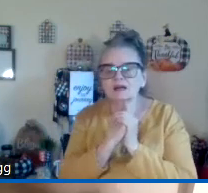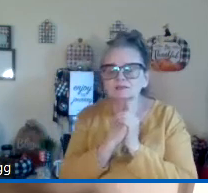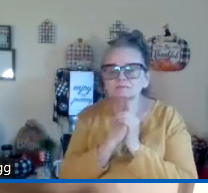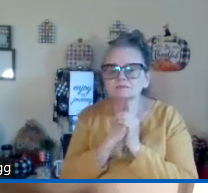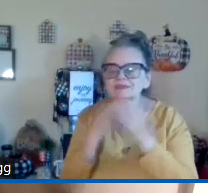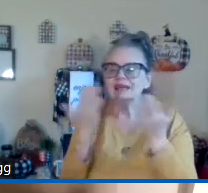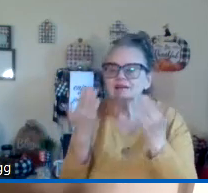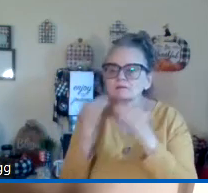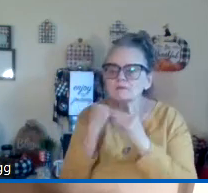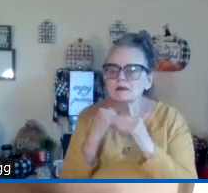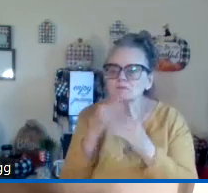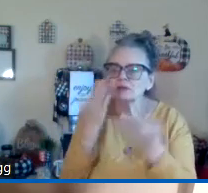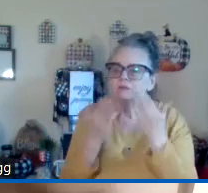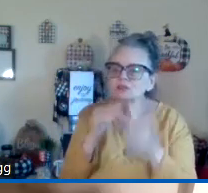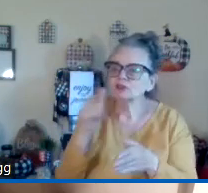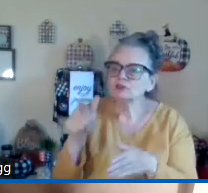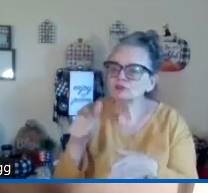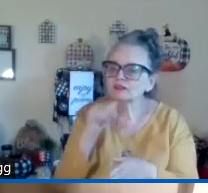whatever.